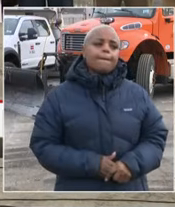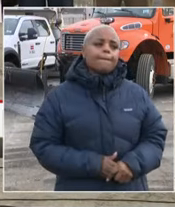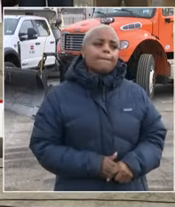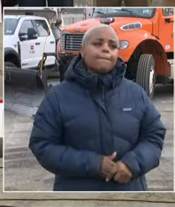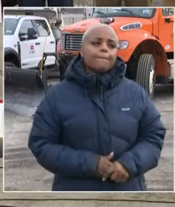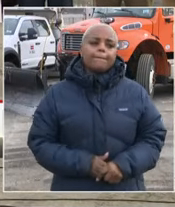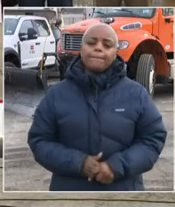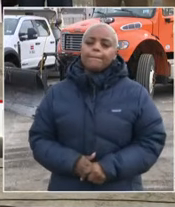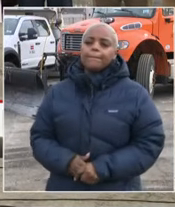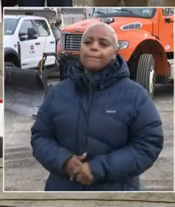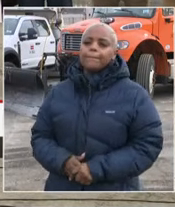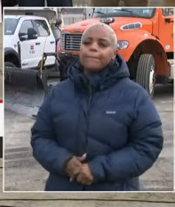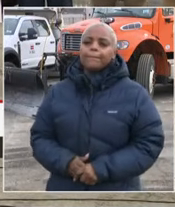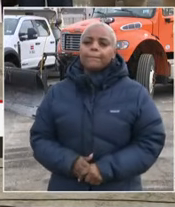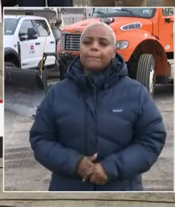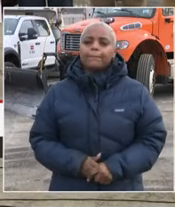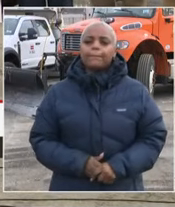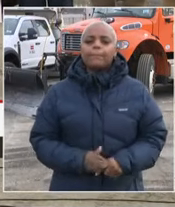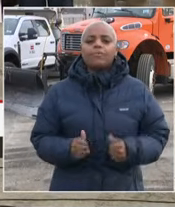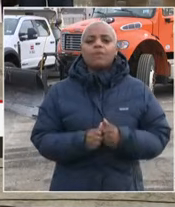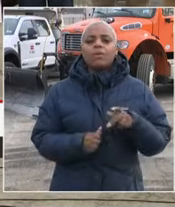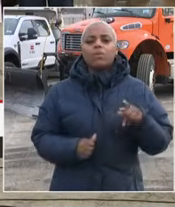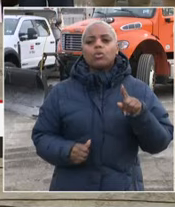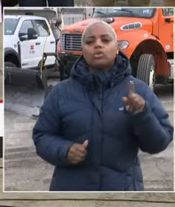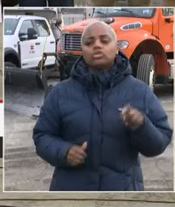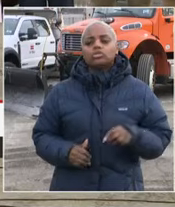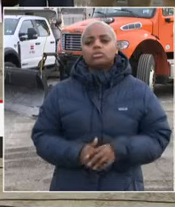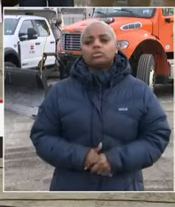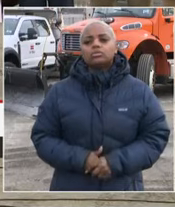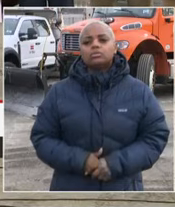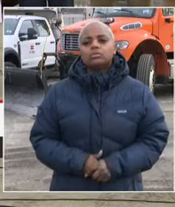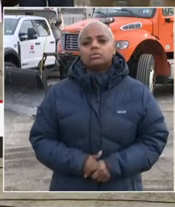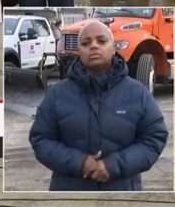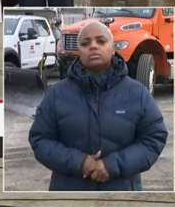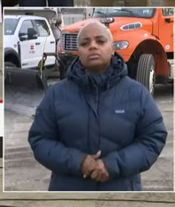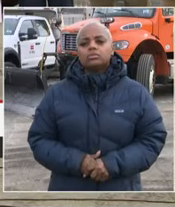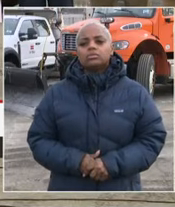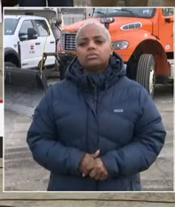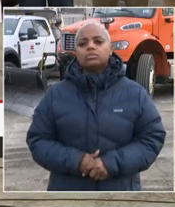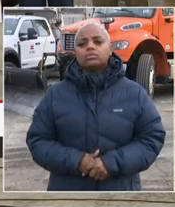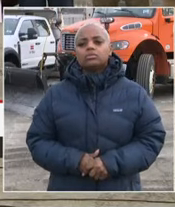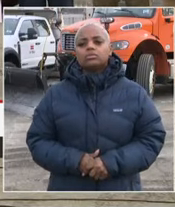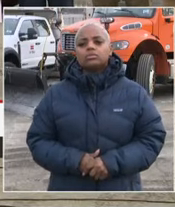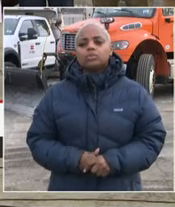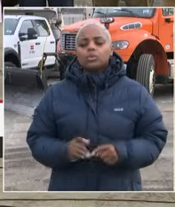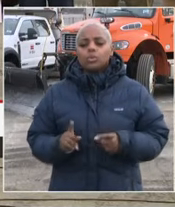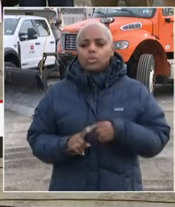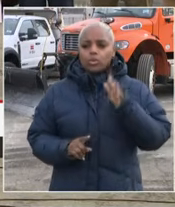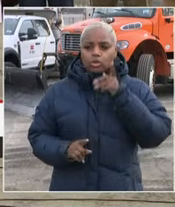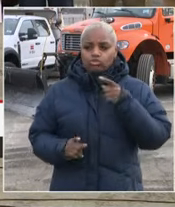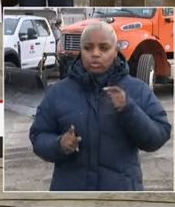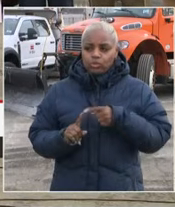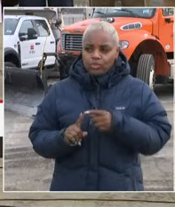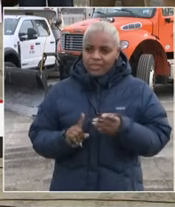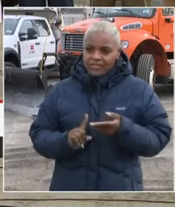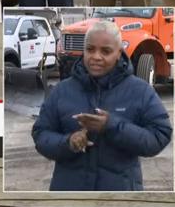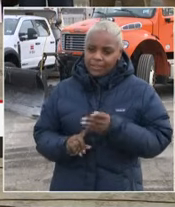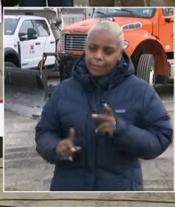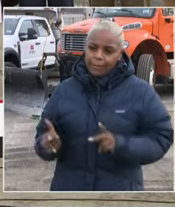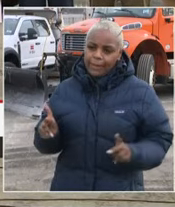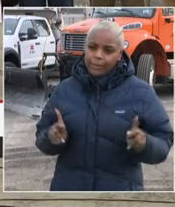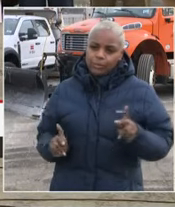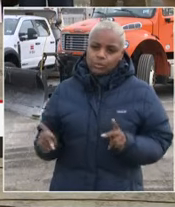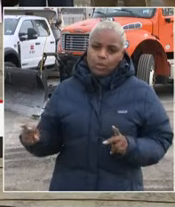So will there become a point where you would compel people to come off the street involuntarily